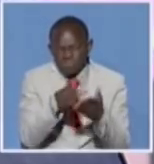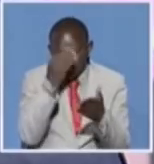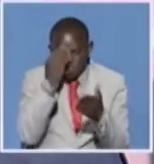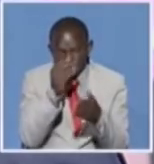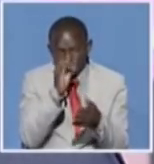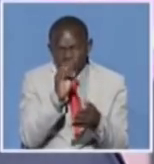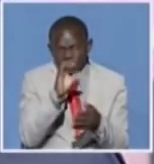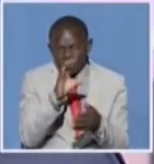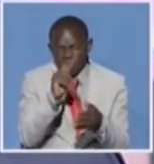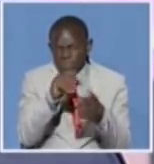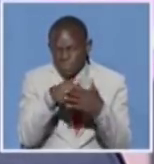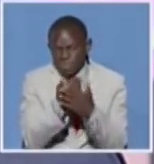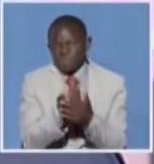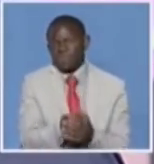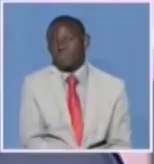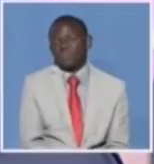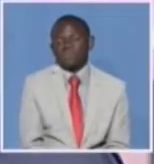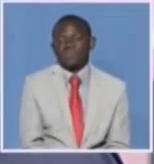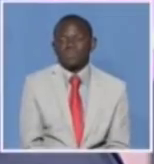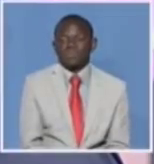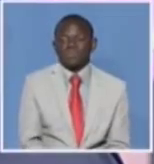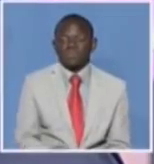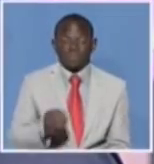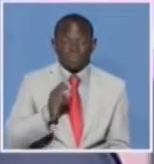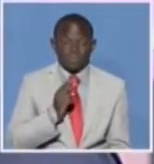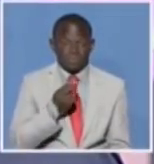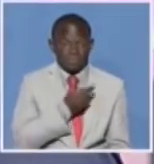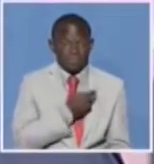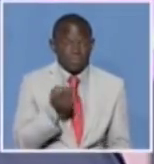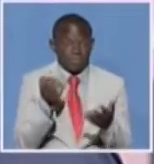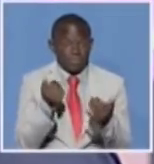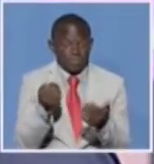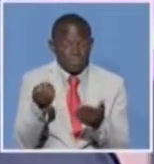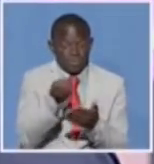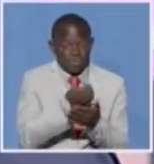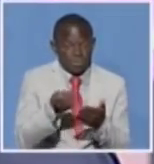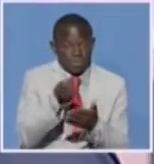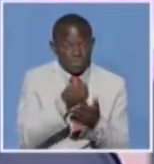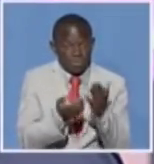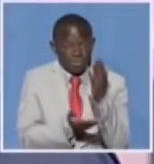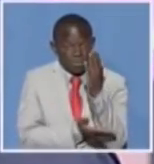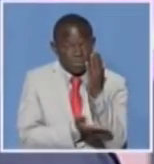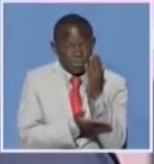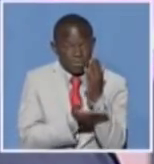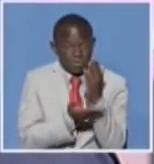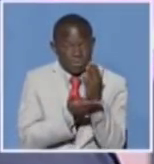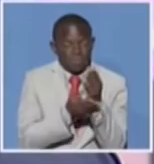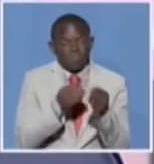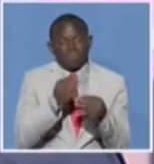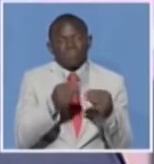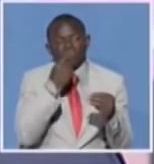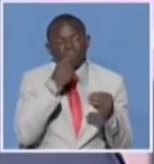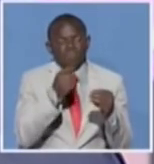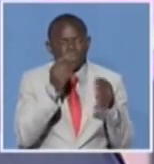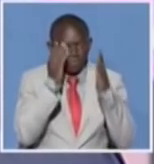to make strides in our economic development. And therefore, we must invest in education. And